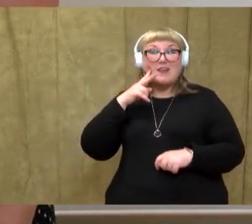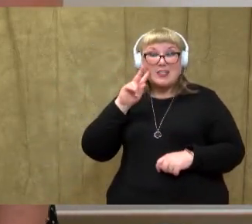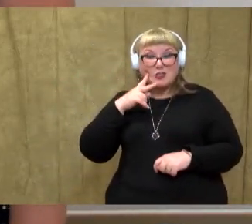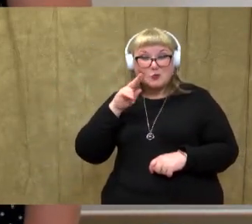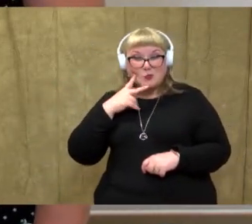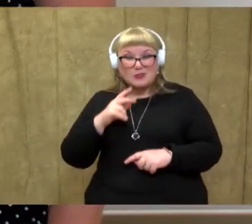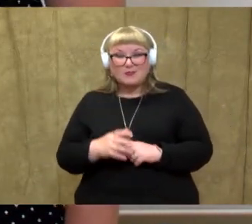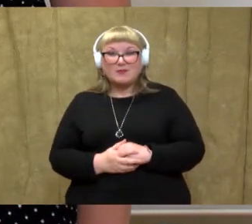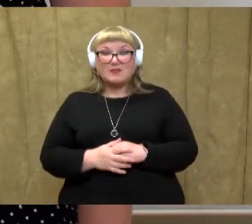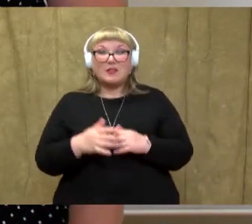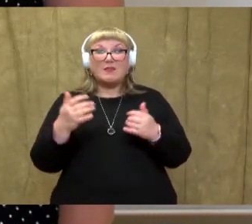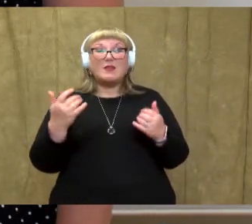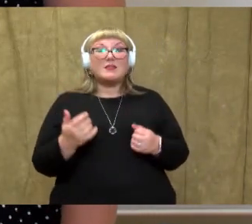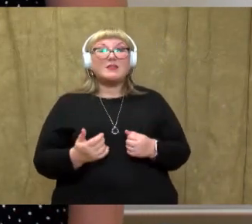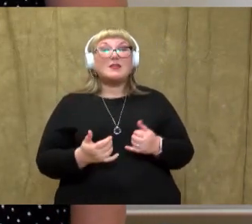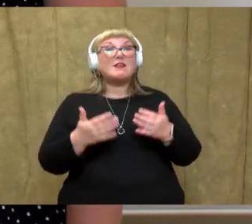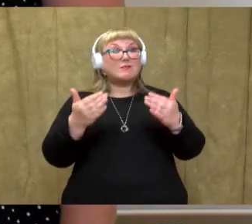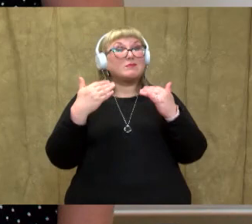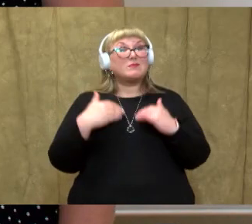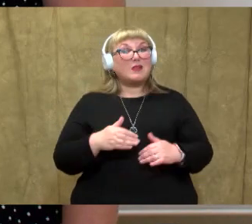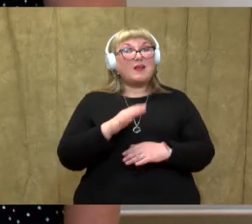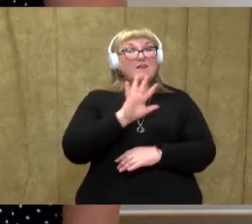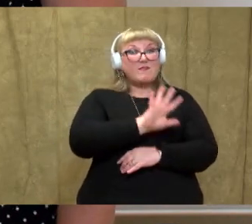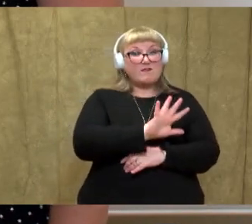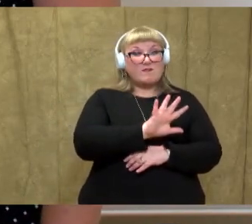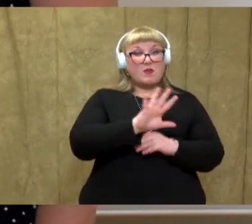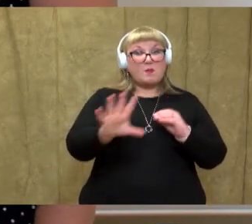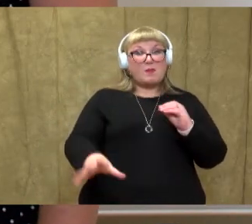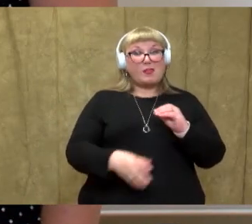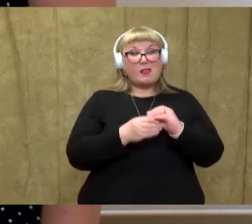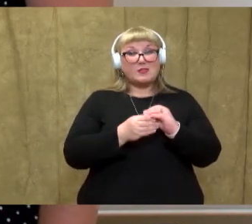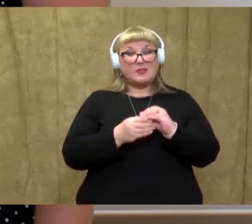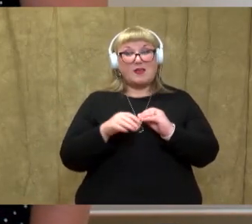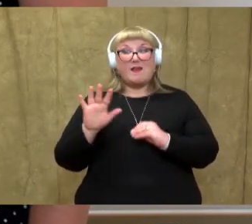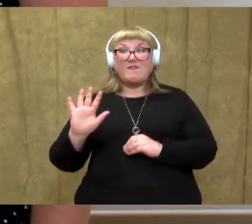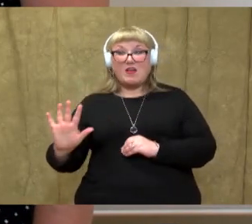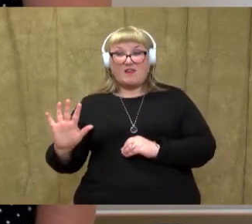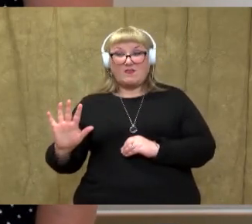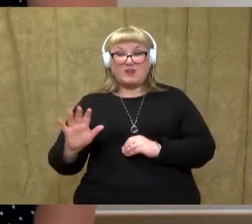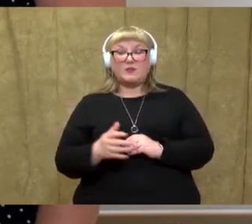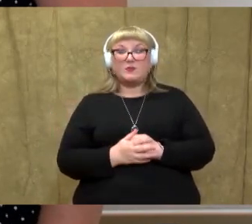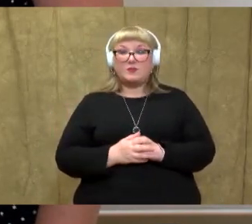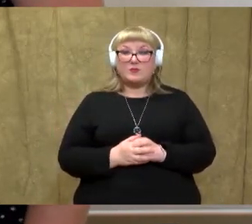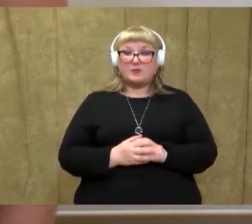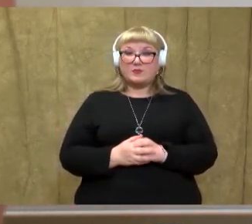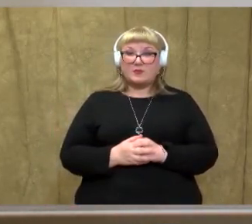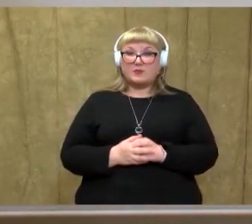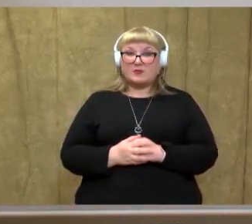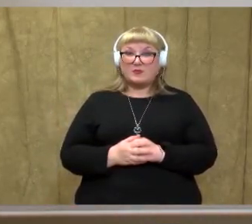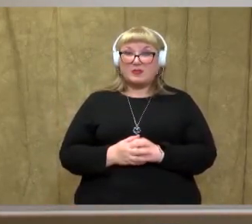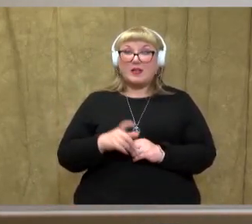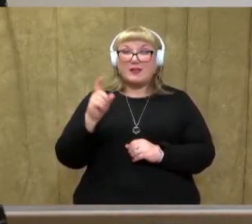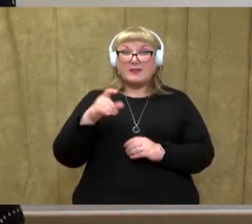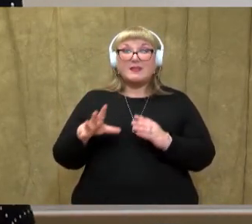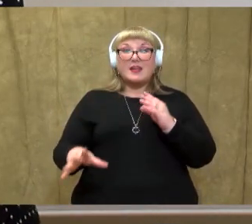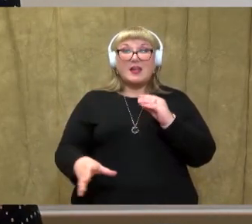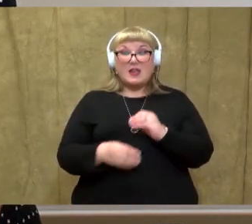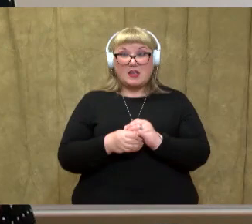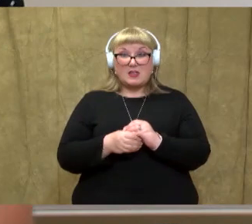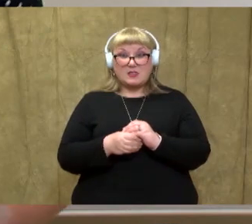next problem, read it with me, says 5 plus 5. So we need to add